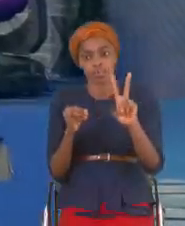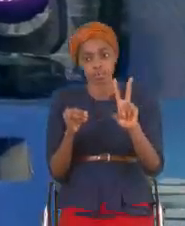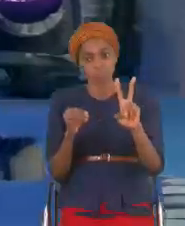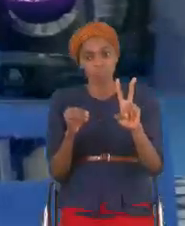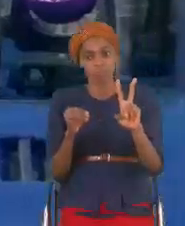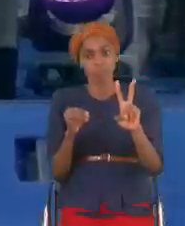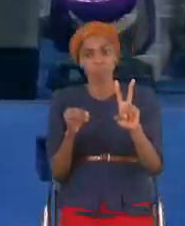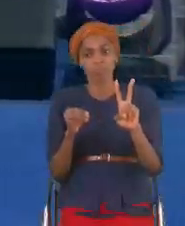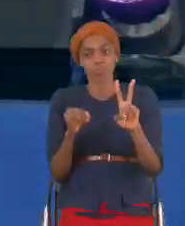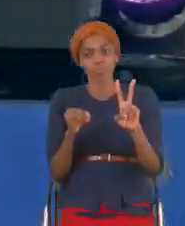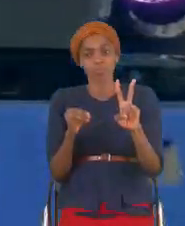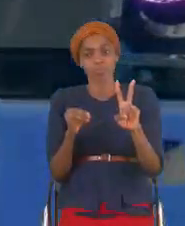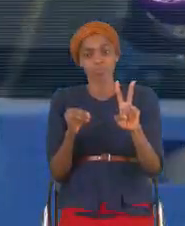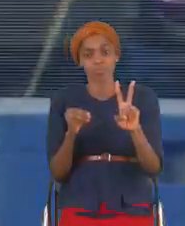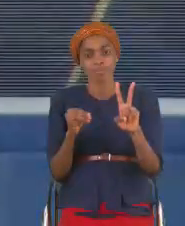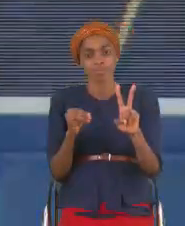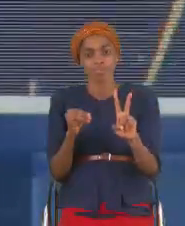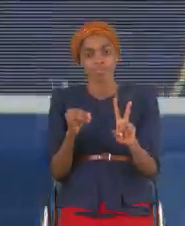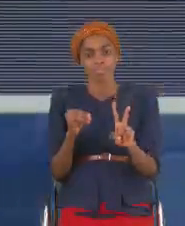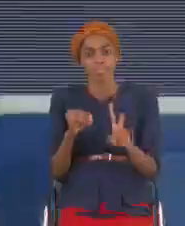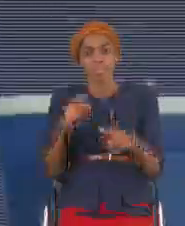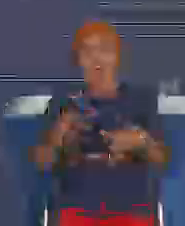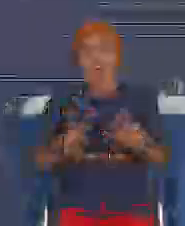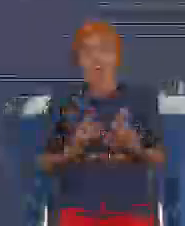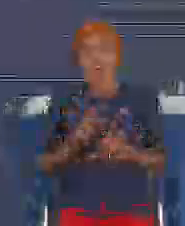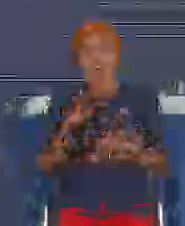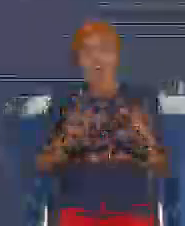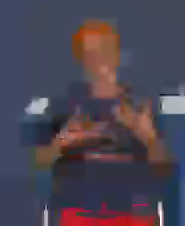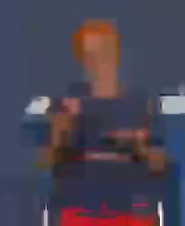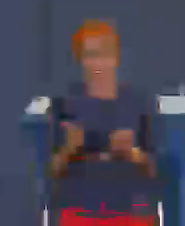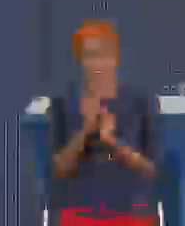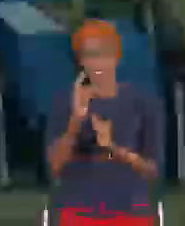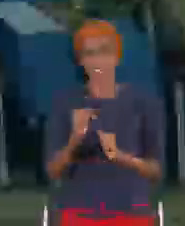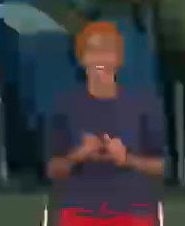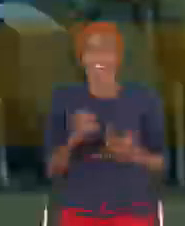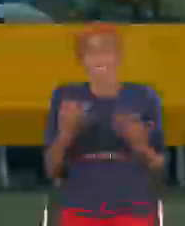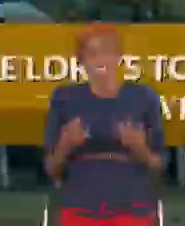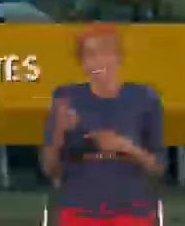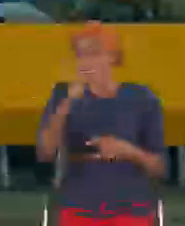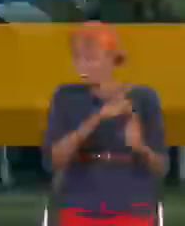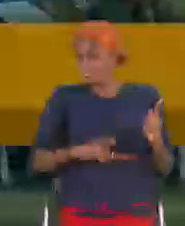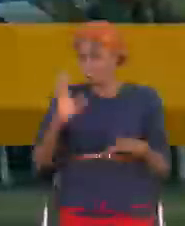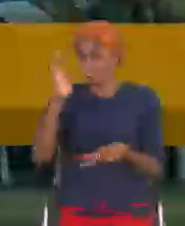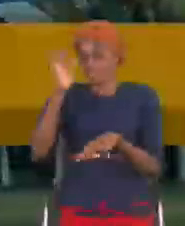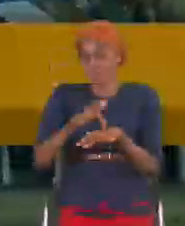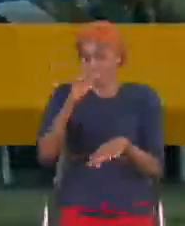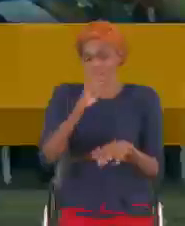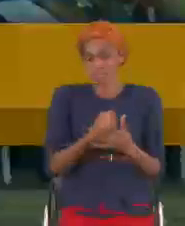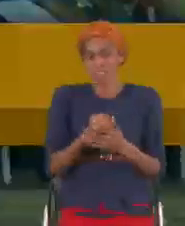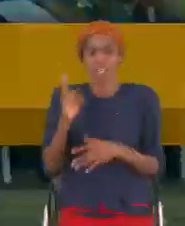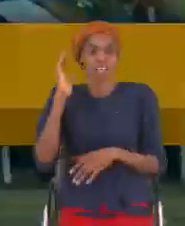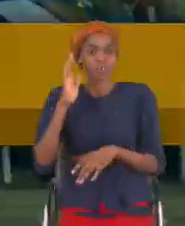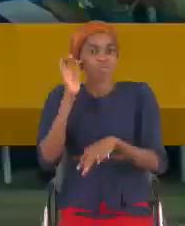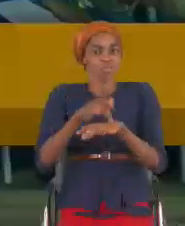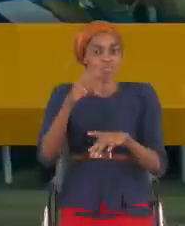touch. How I rejoice with you tonight. The Lord will touch you. He'll touch you from the top of